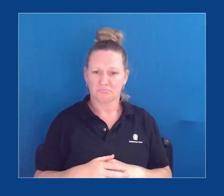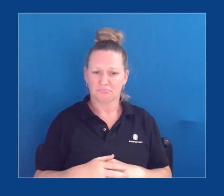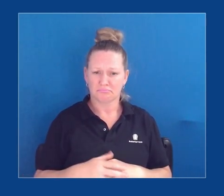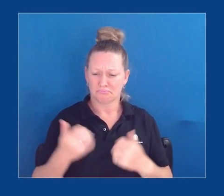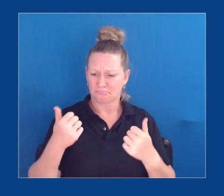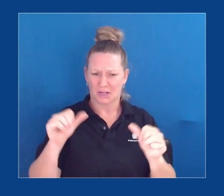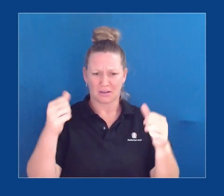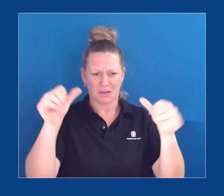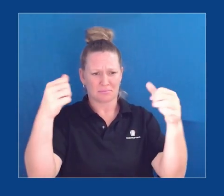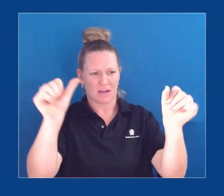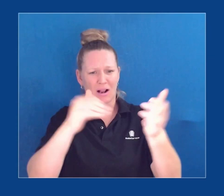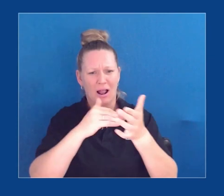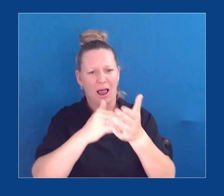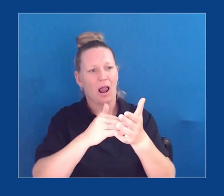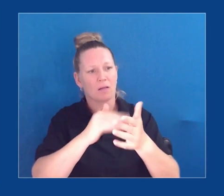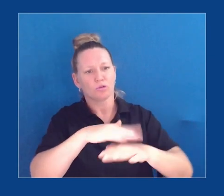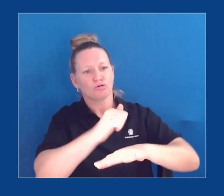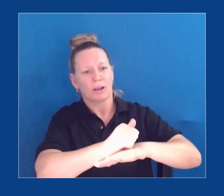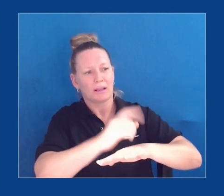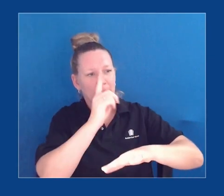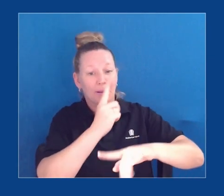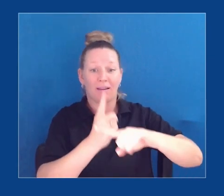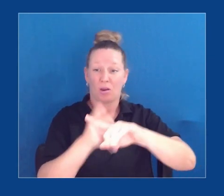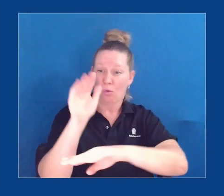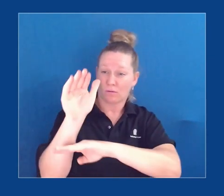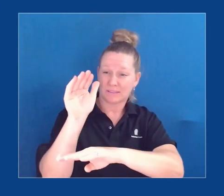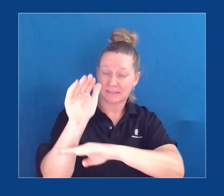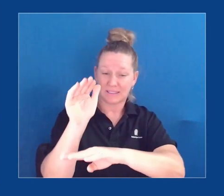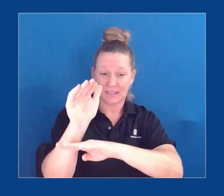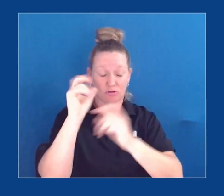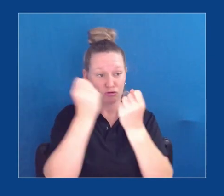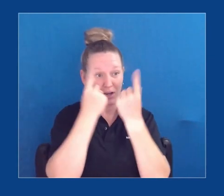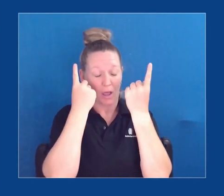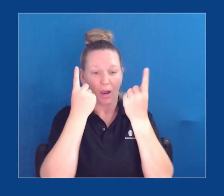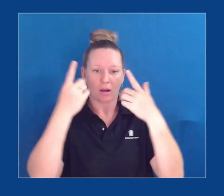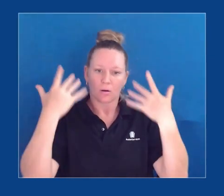performance that's inherited here from the ancient past by Indigenous people.